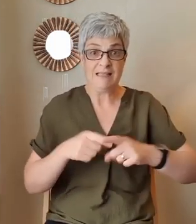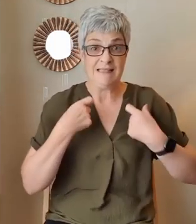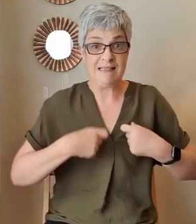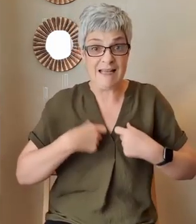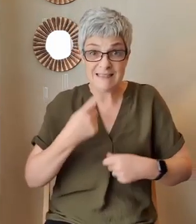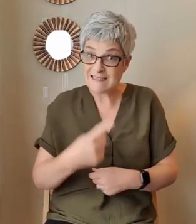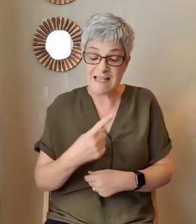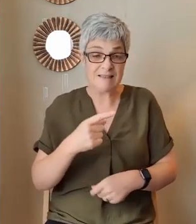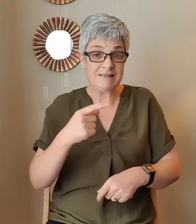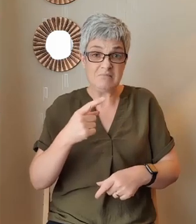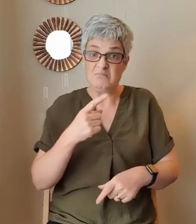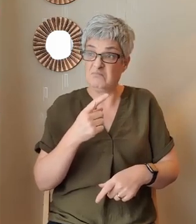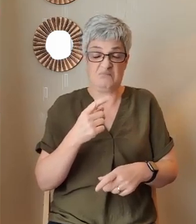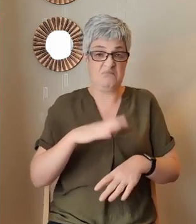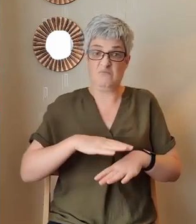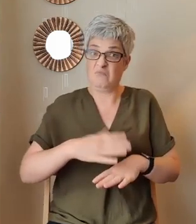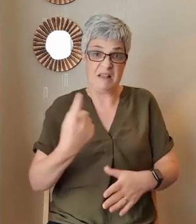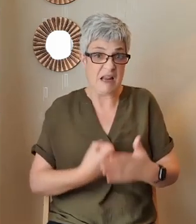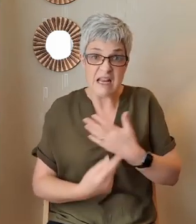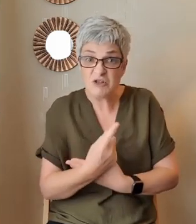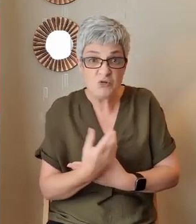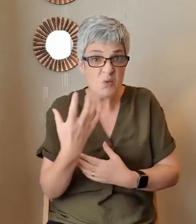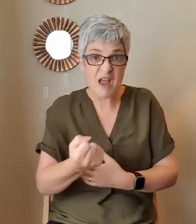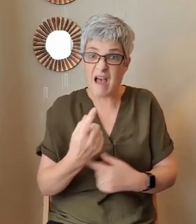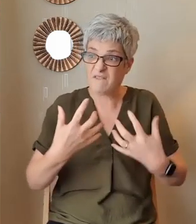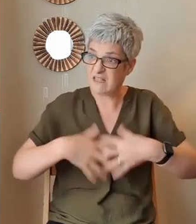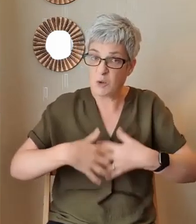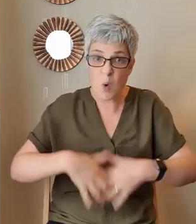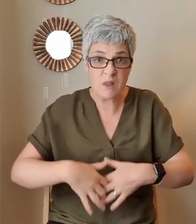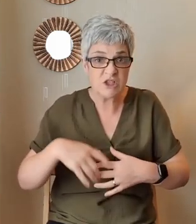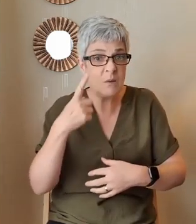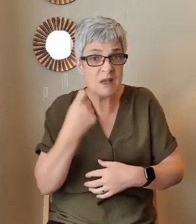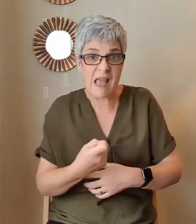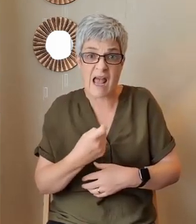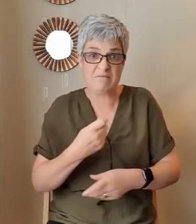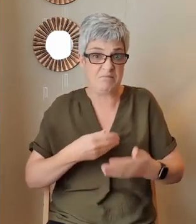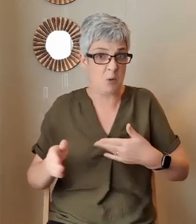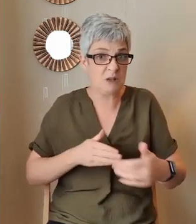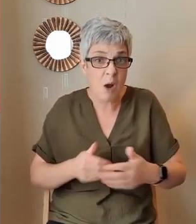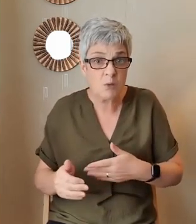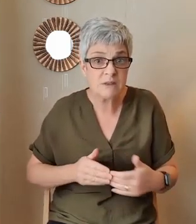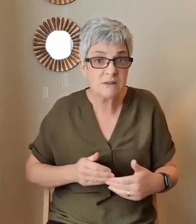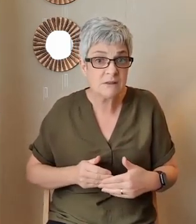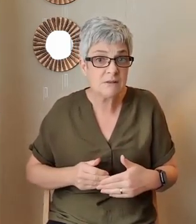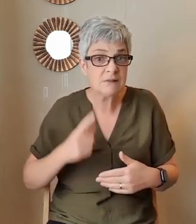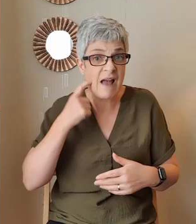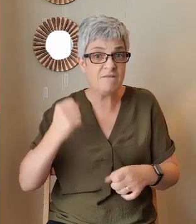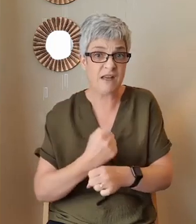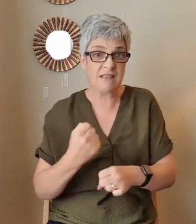says, no matter what the issue is, we have the gadget or the technology to sort this and to fix it. We're used to being